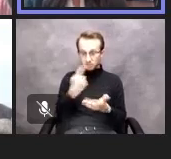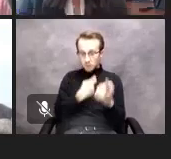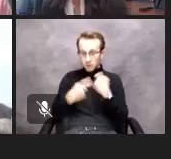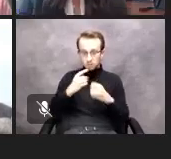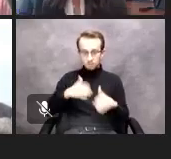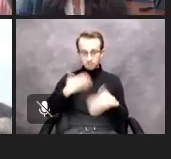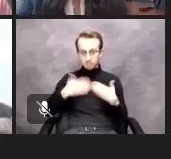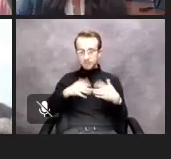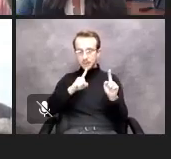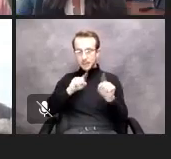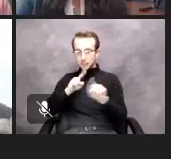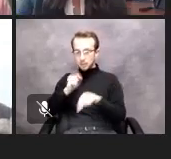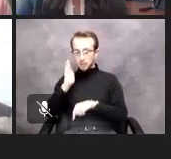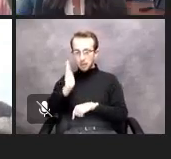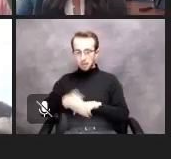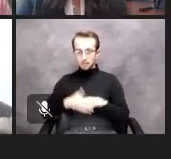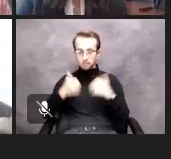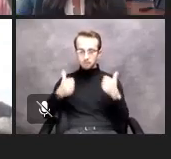them.